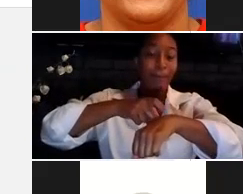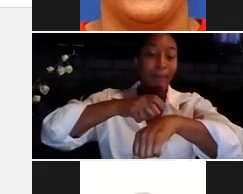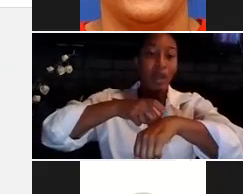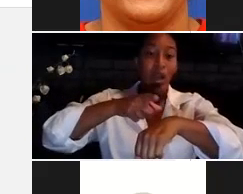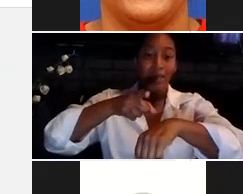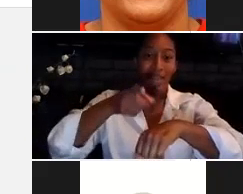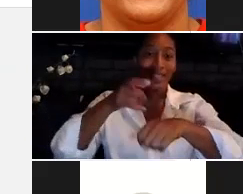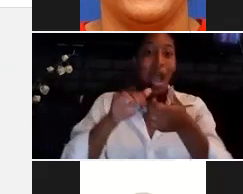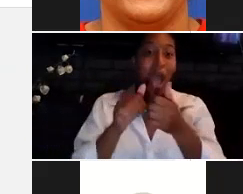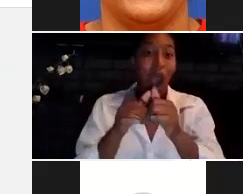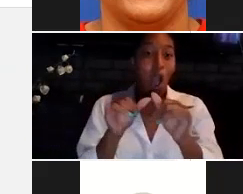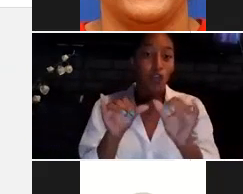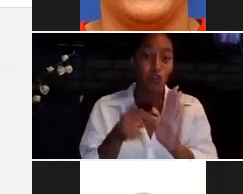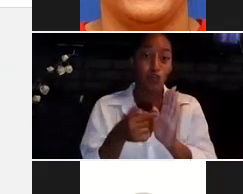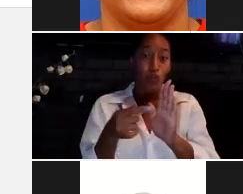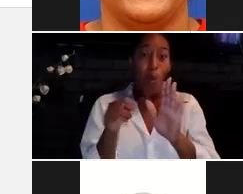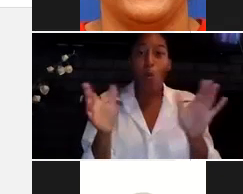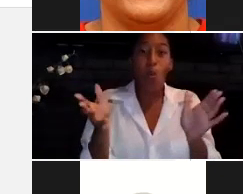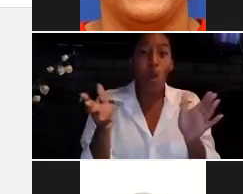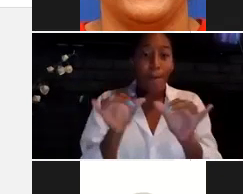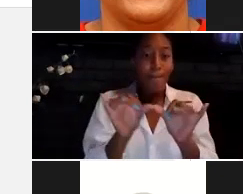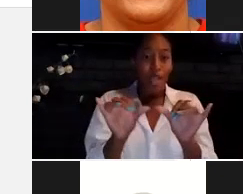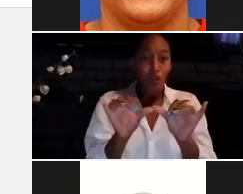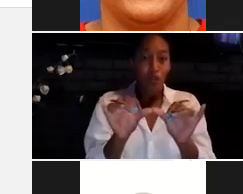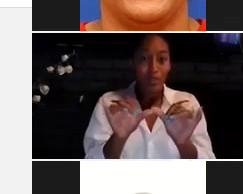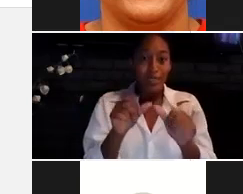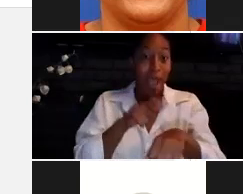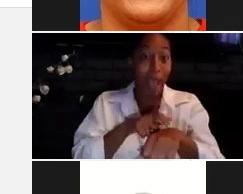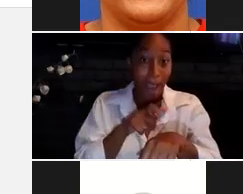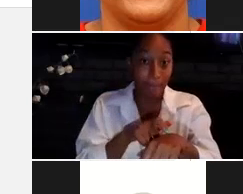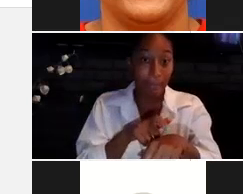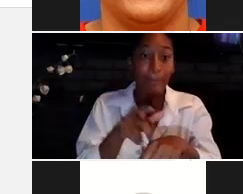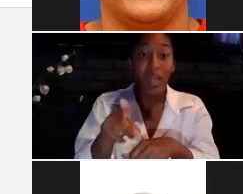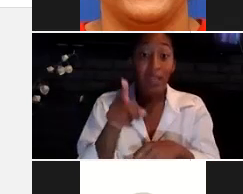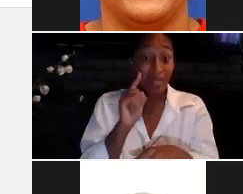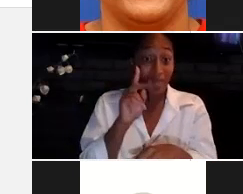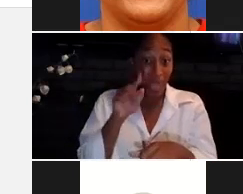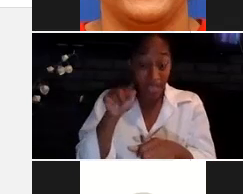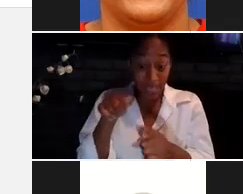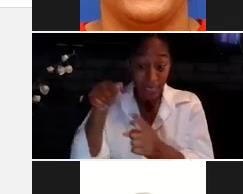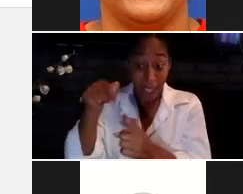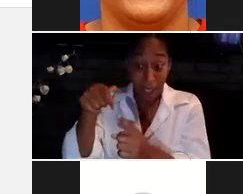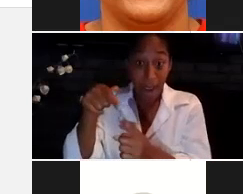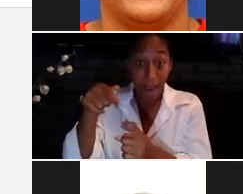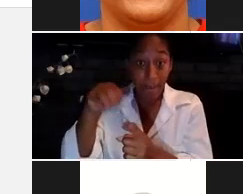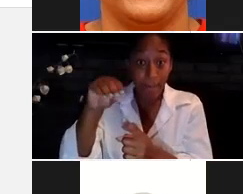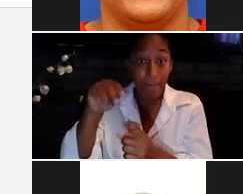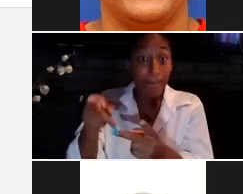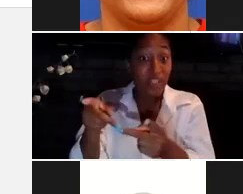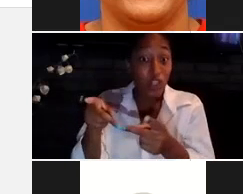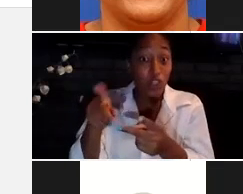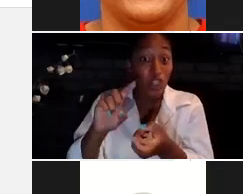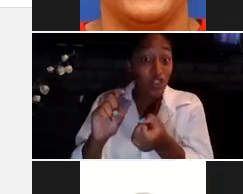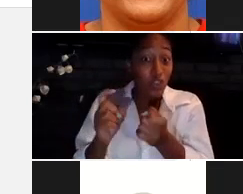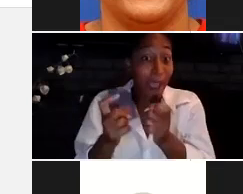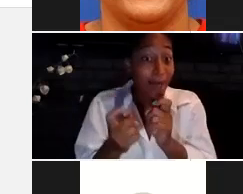time. And so for example, if the object's position is changing, we want to know how long did it